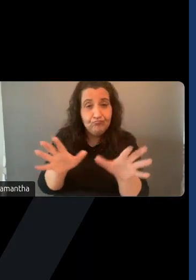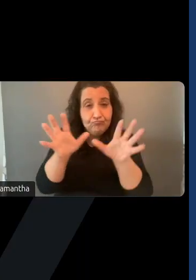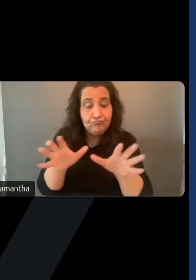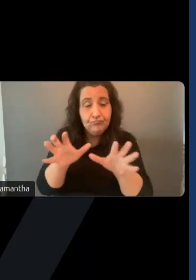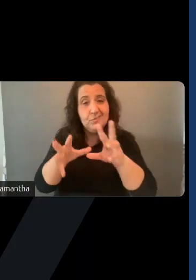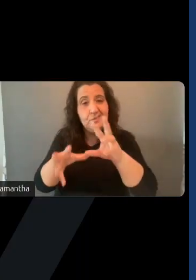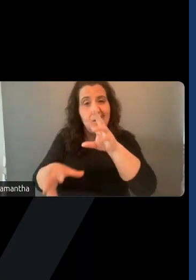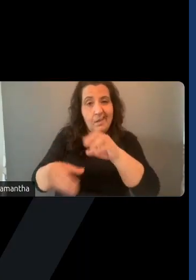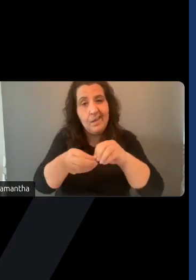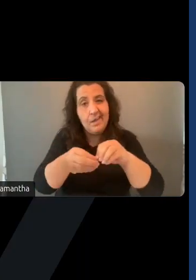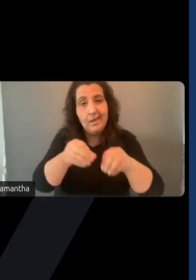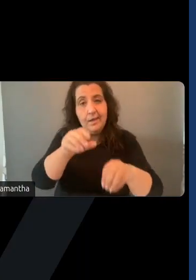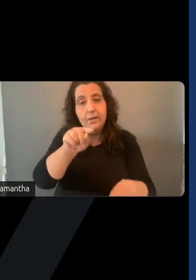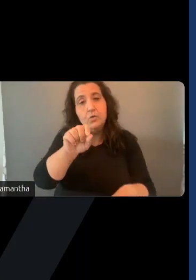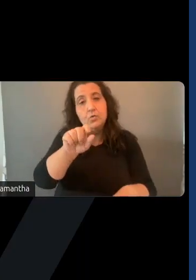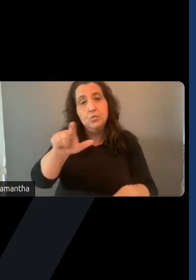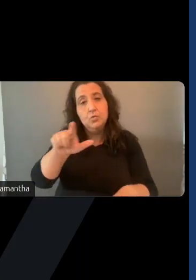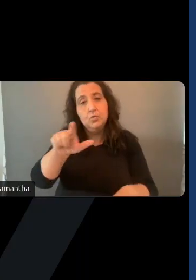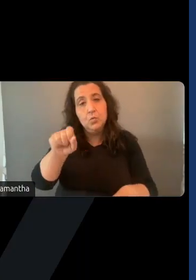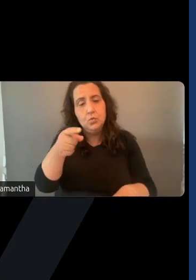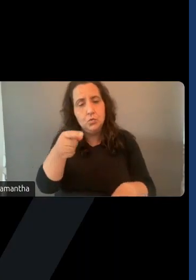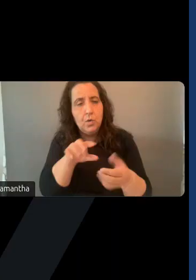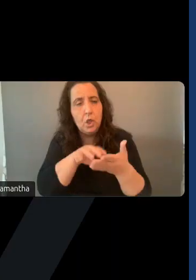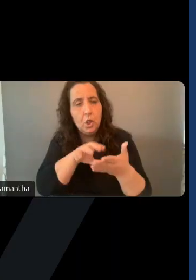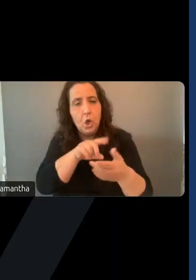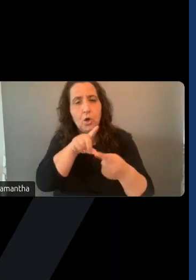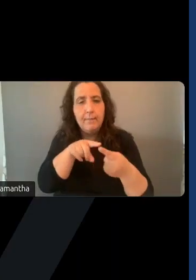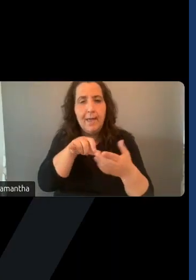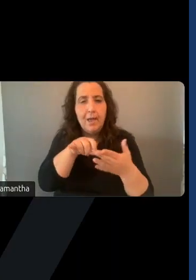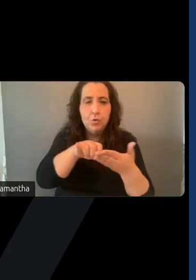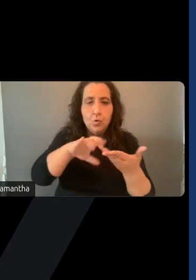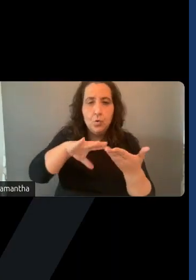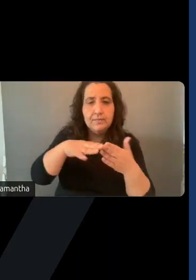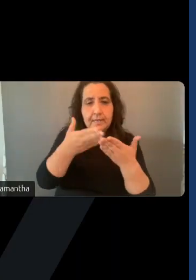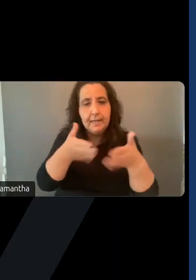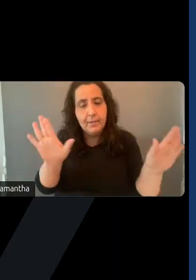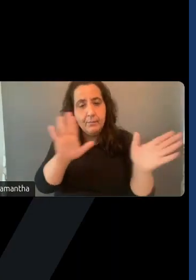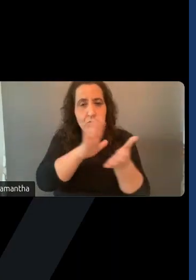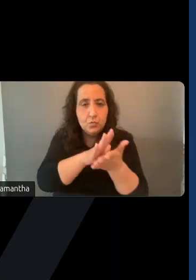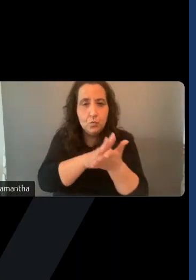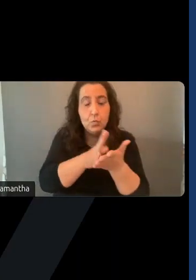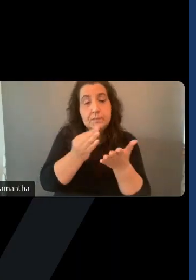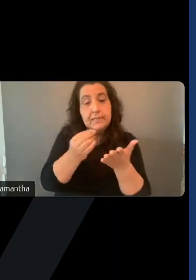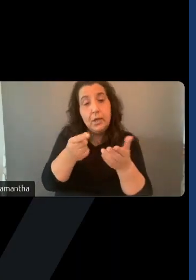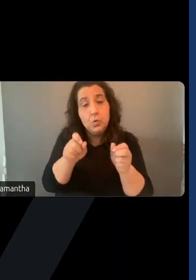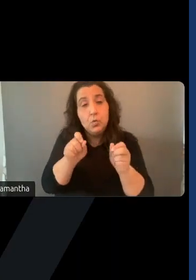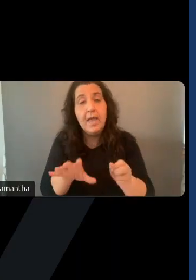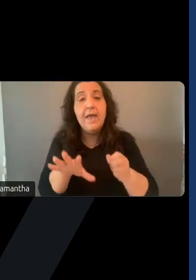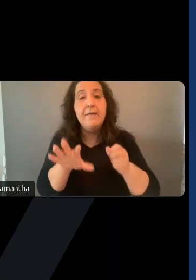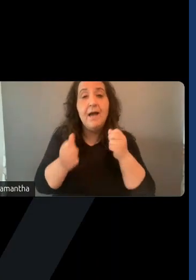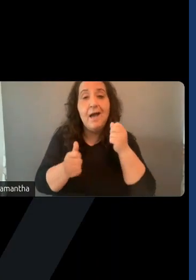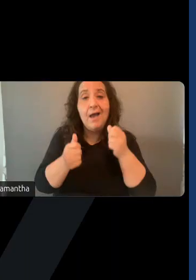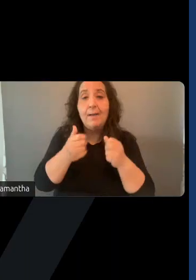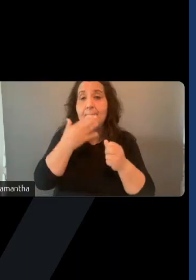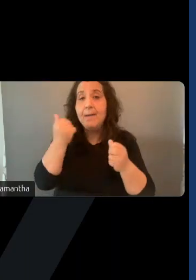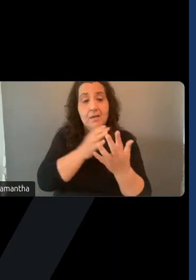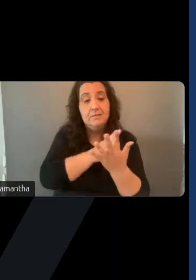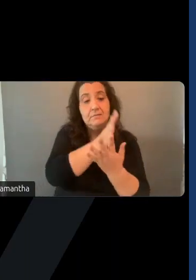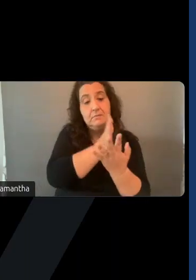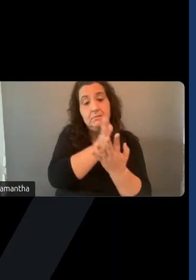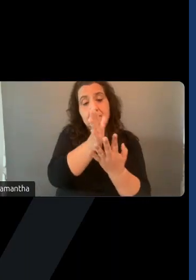you learn about New York City Public Schools and find the right pathway to teaching that's right for you.